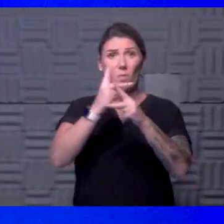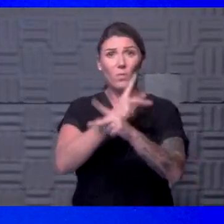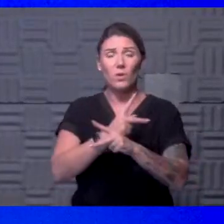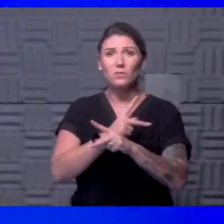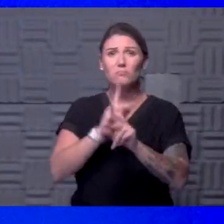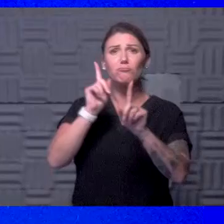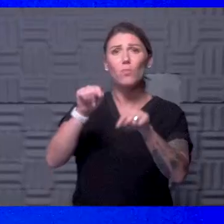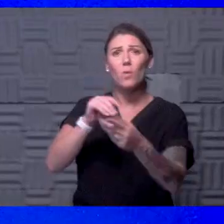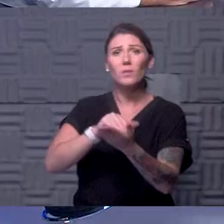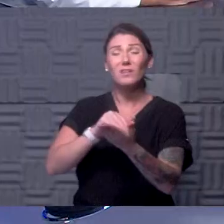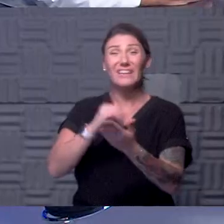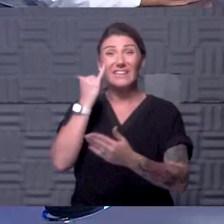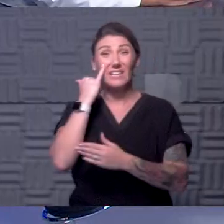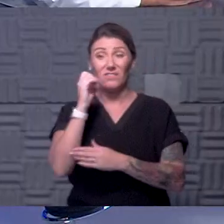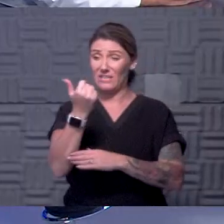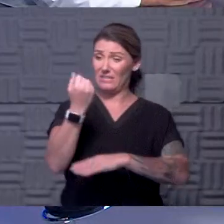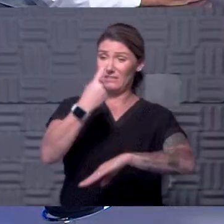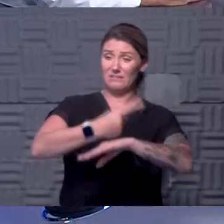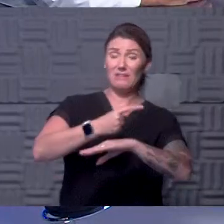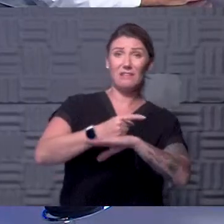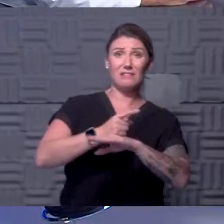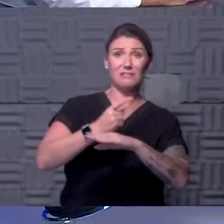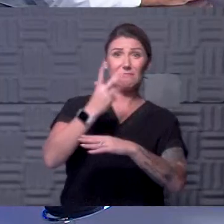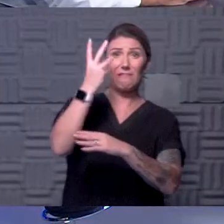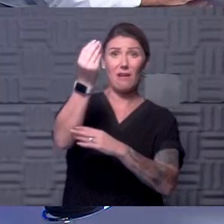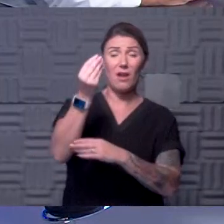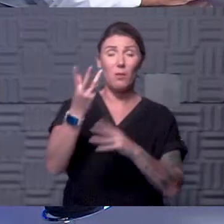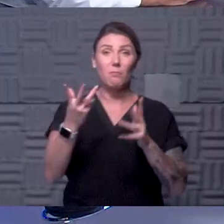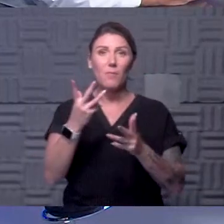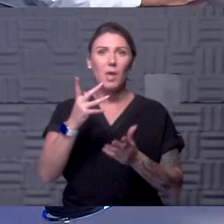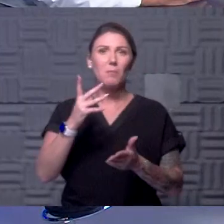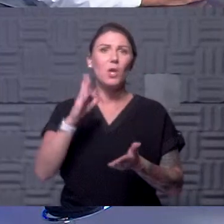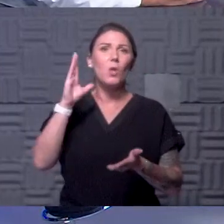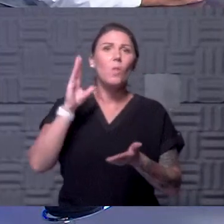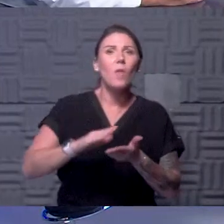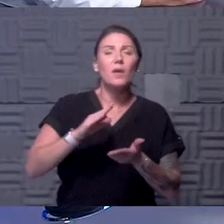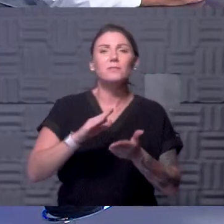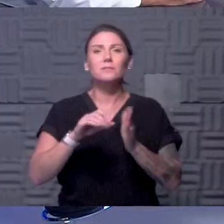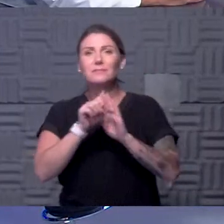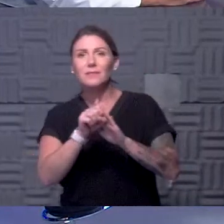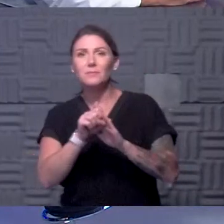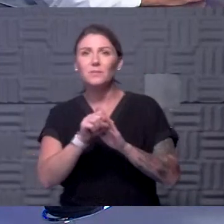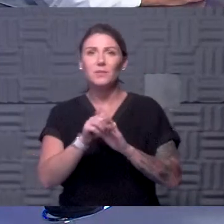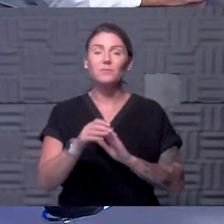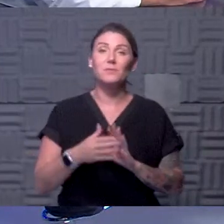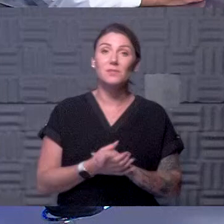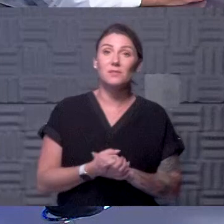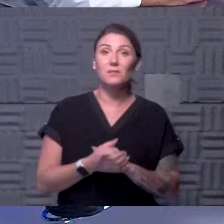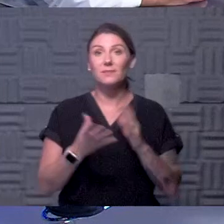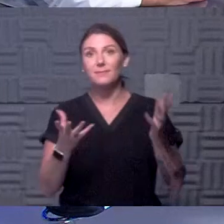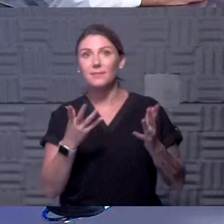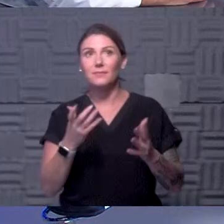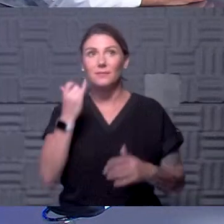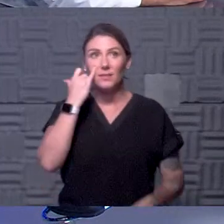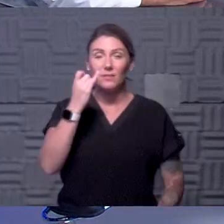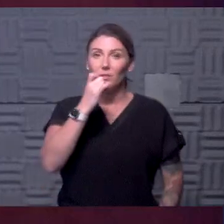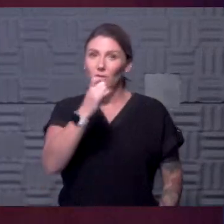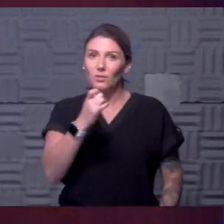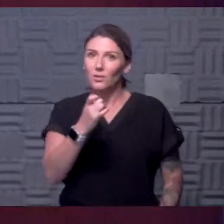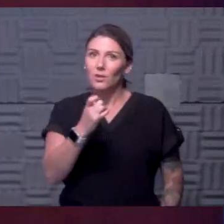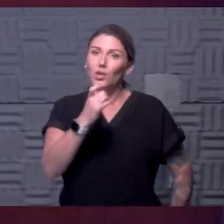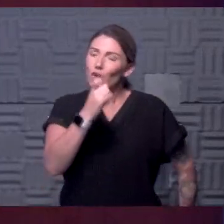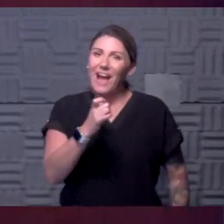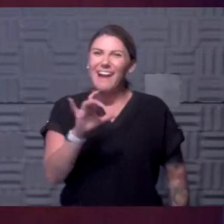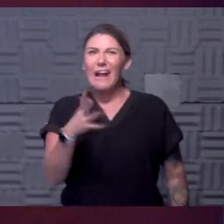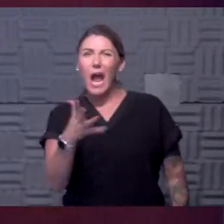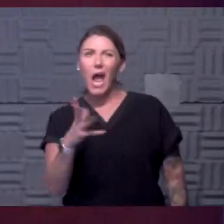medical care. And if you're 10 But- days out, you may have a low viral load because you're further yeah, out. absolutely. You're not kind of pregnant, you don't kind of have COVID.